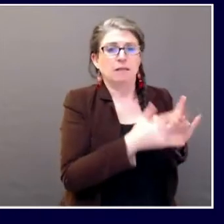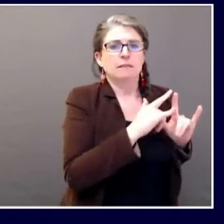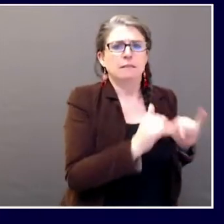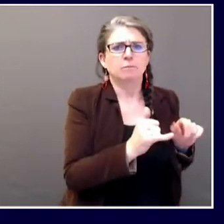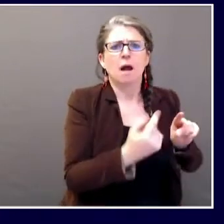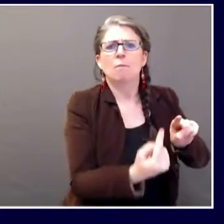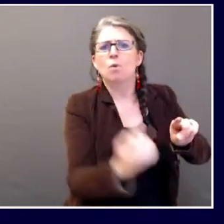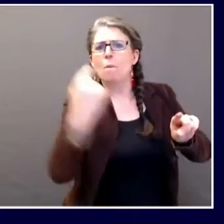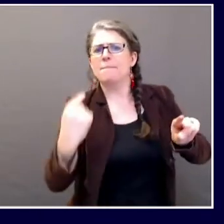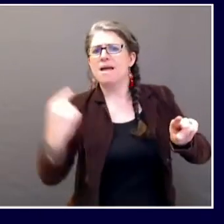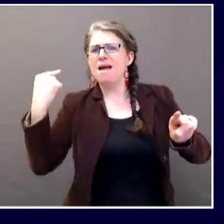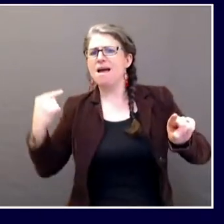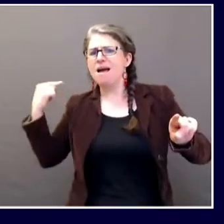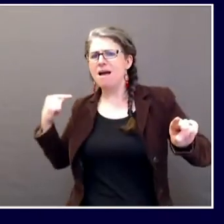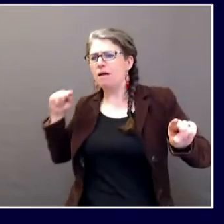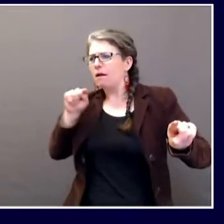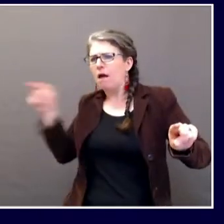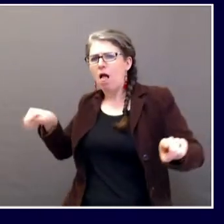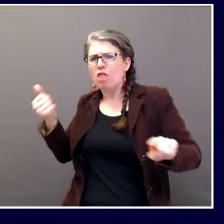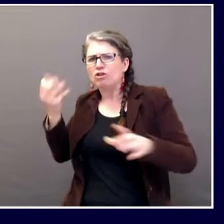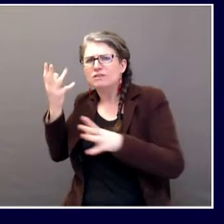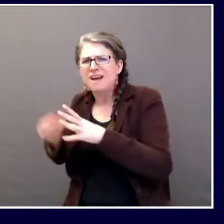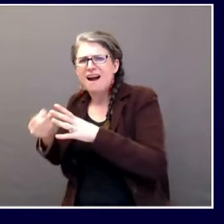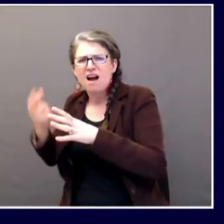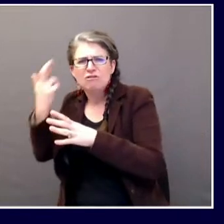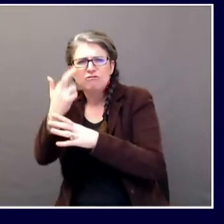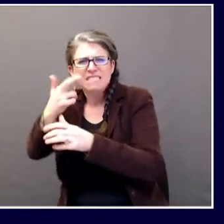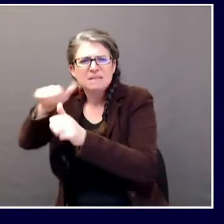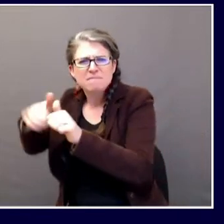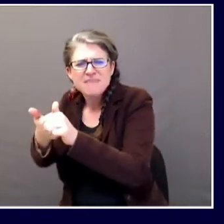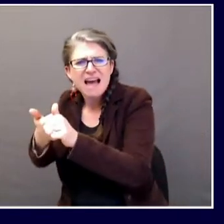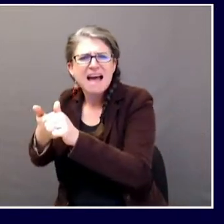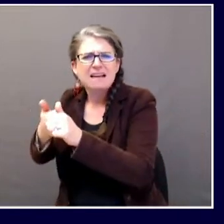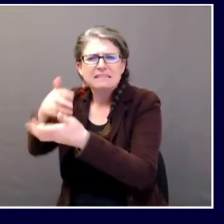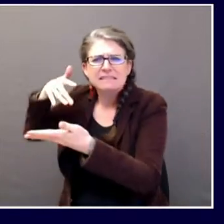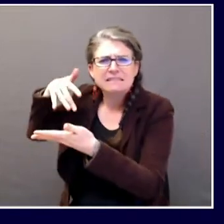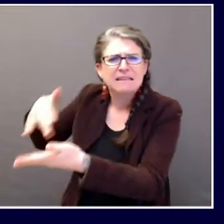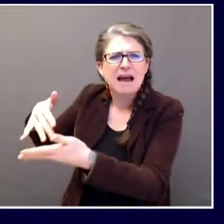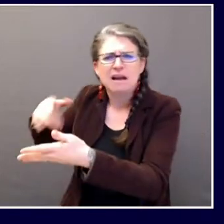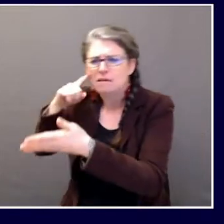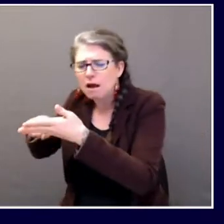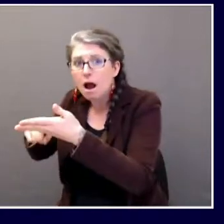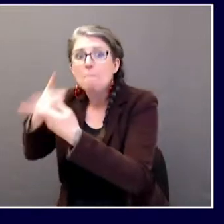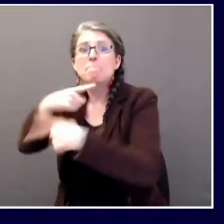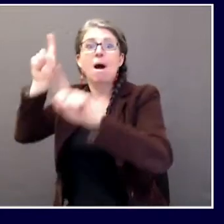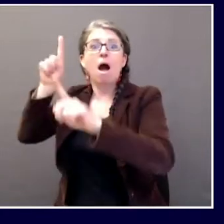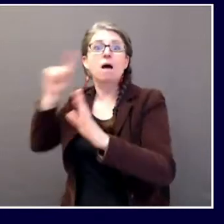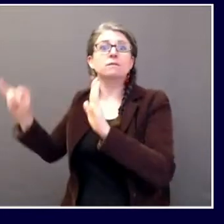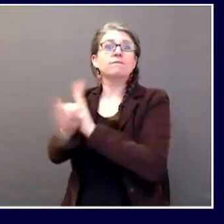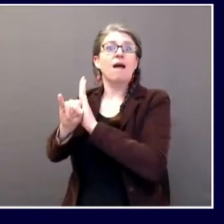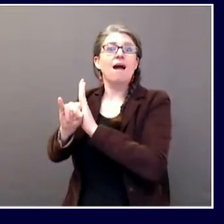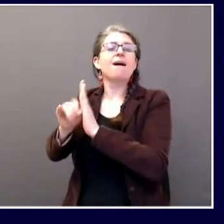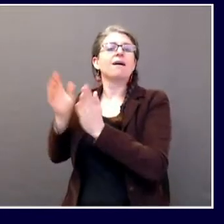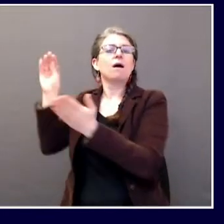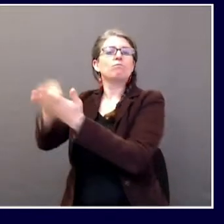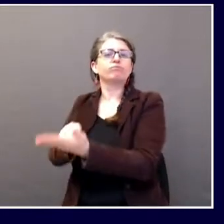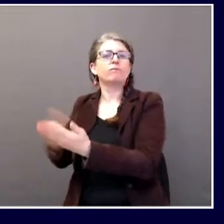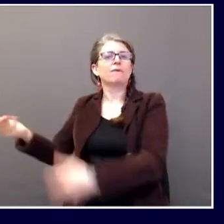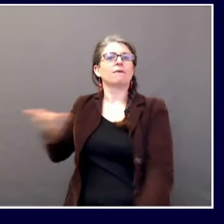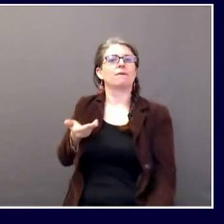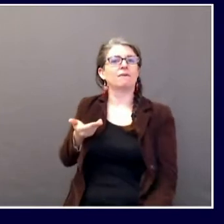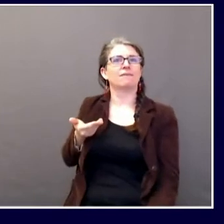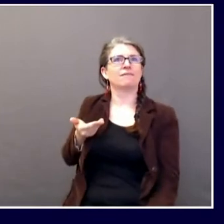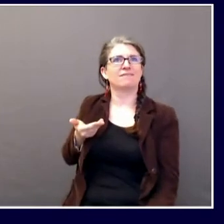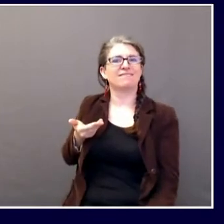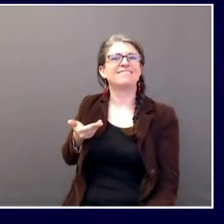records database to look for individuals who may have passed away with COVID-19, but who didn't have a